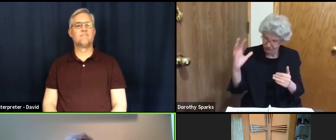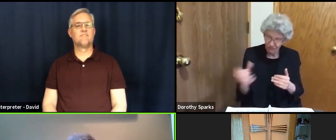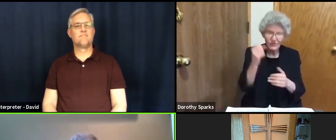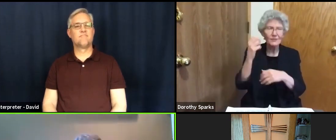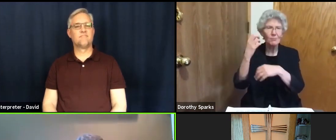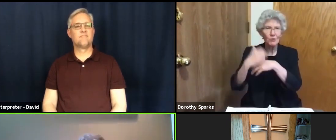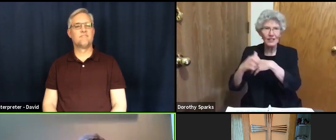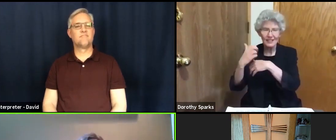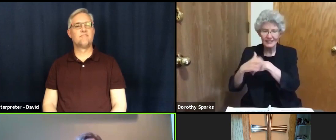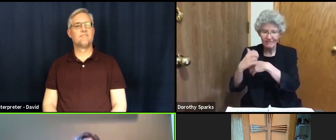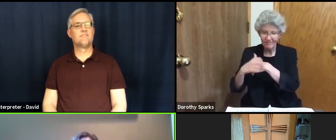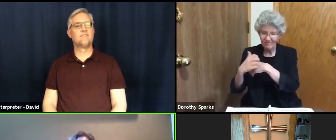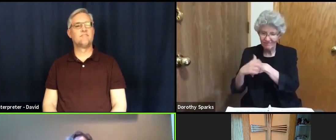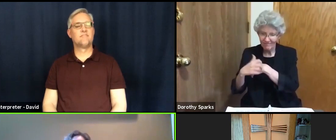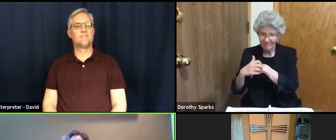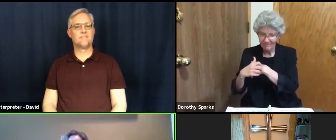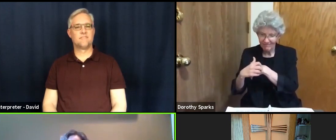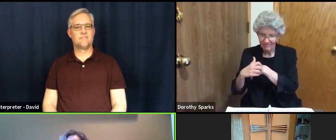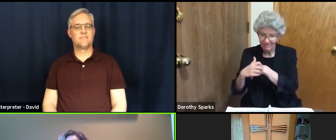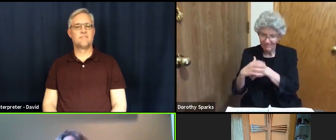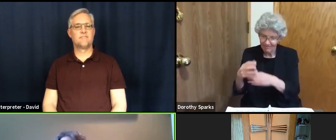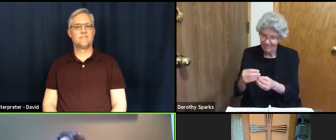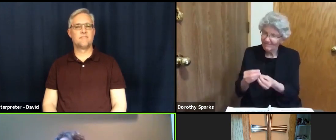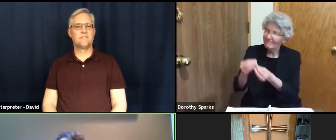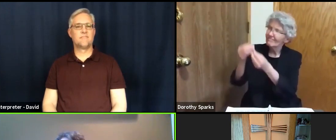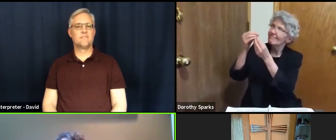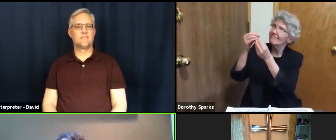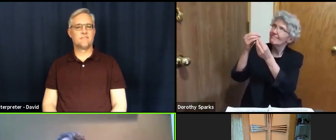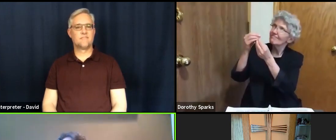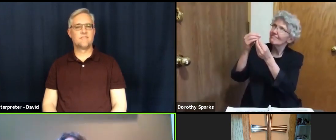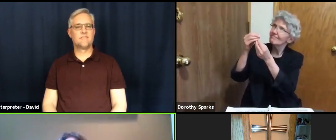And still, our Lord Jesus took bread,